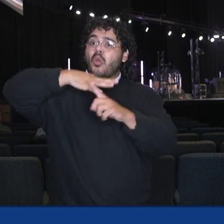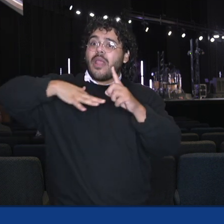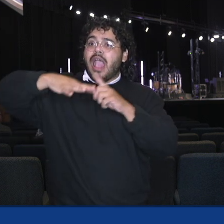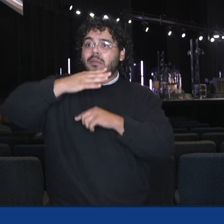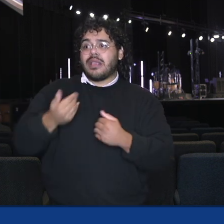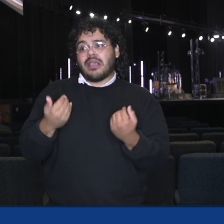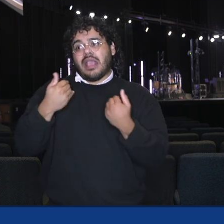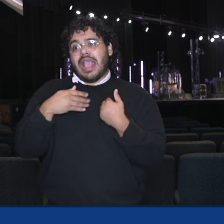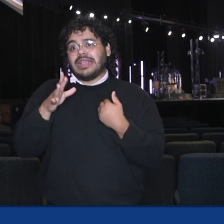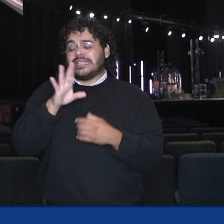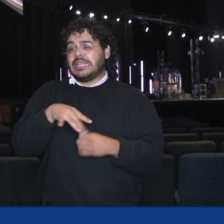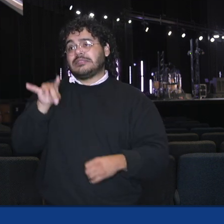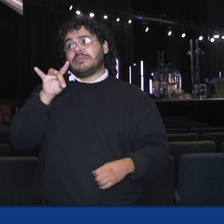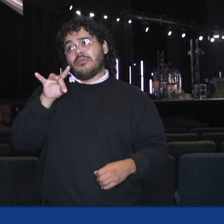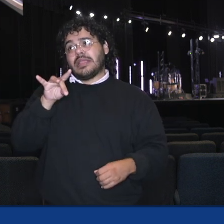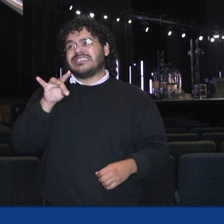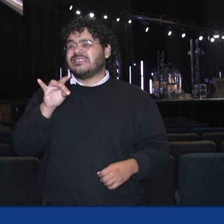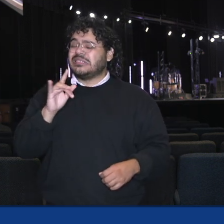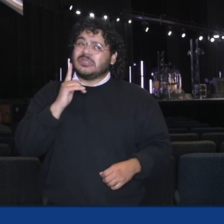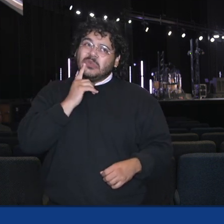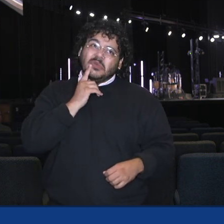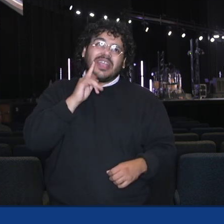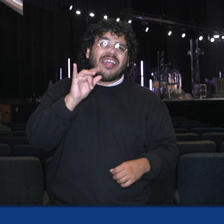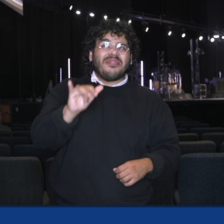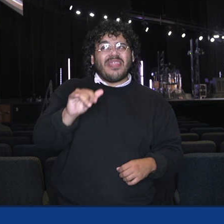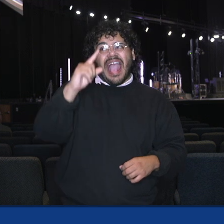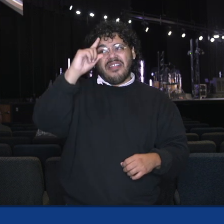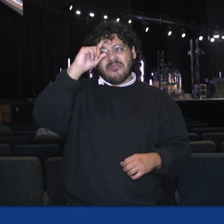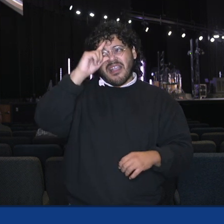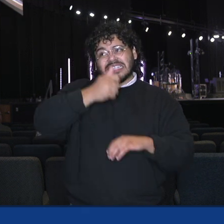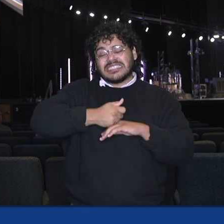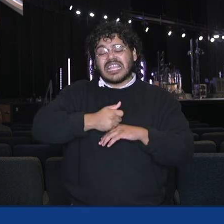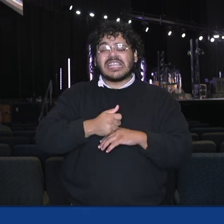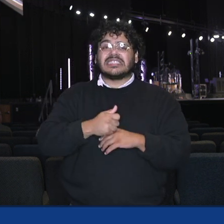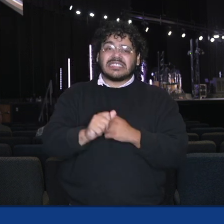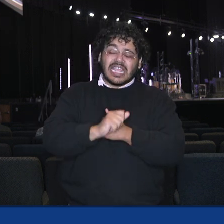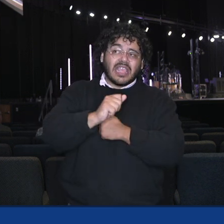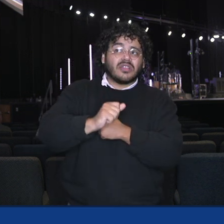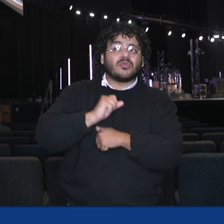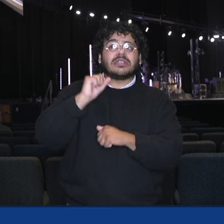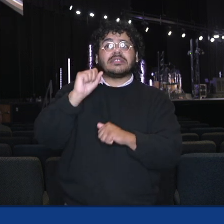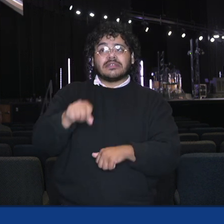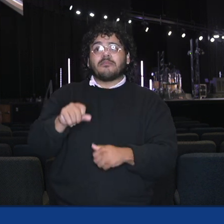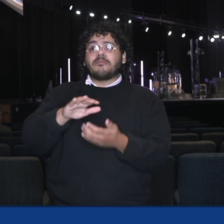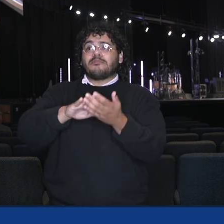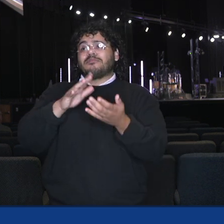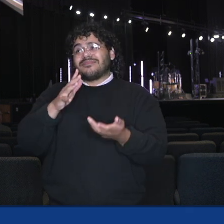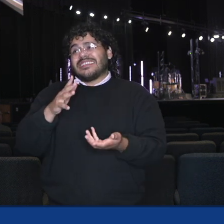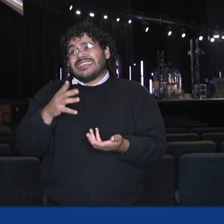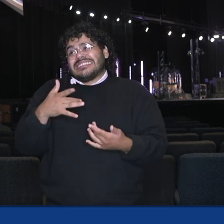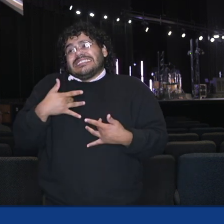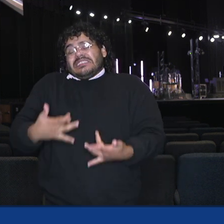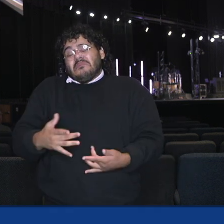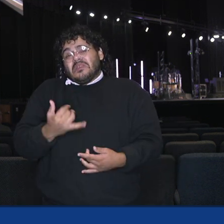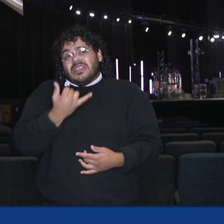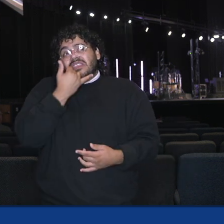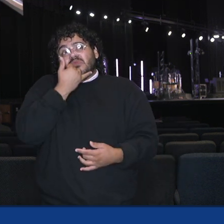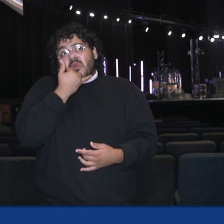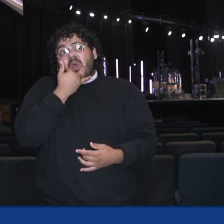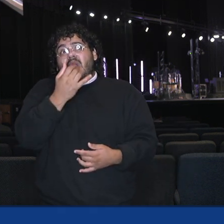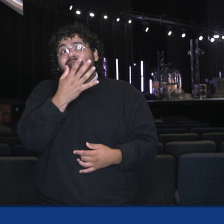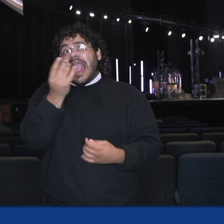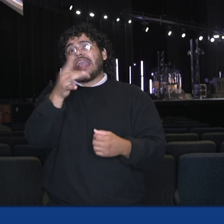That can be dangerous. It's often wrong, and it can actually be spiritually